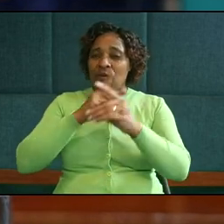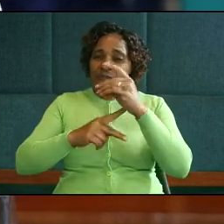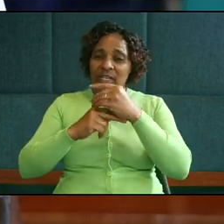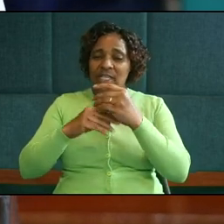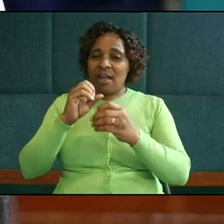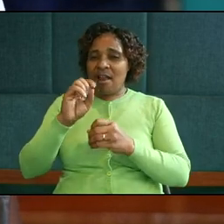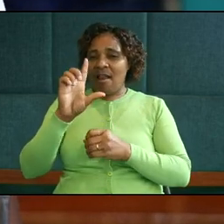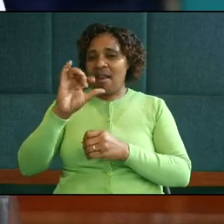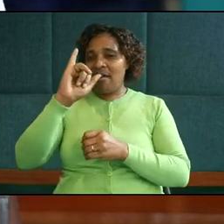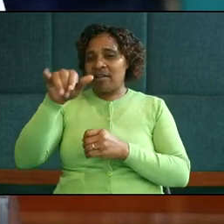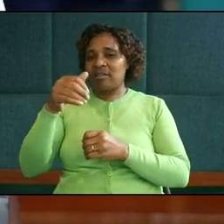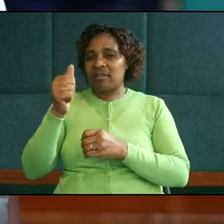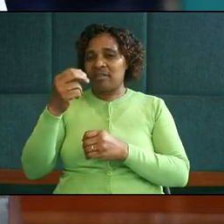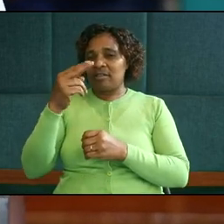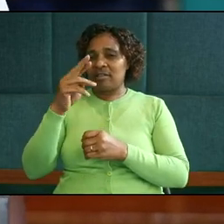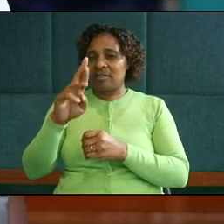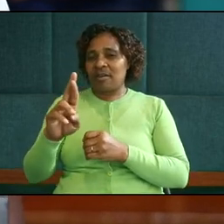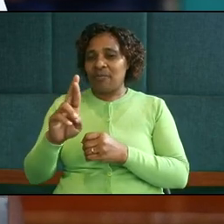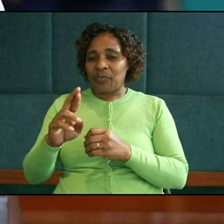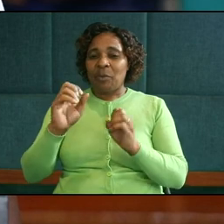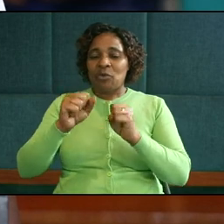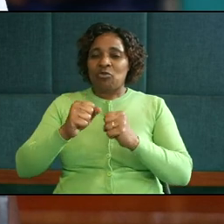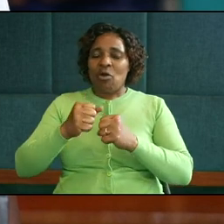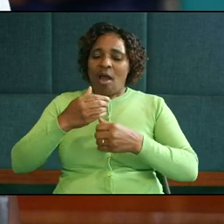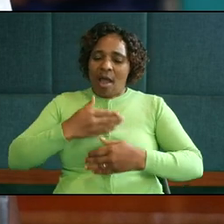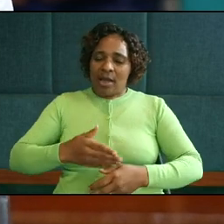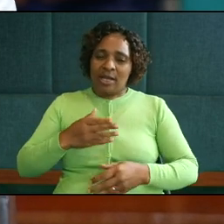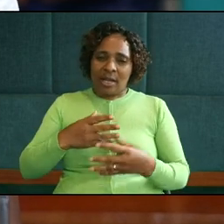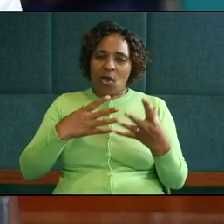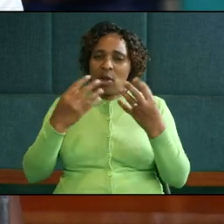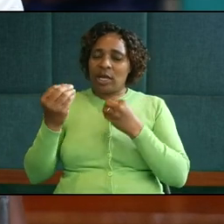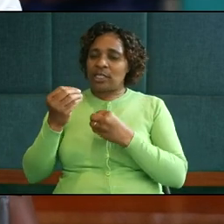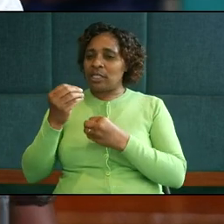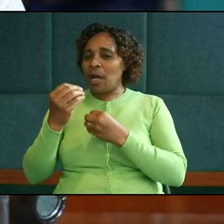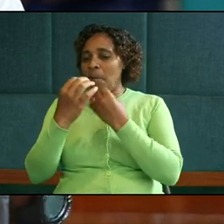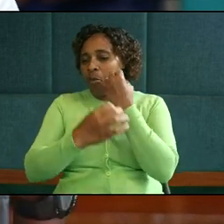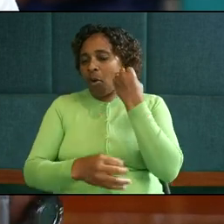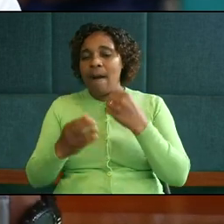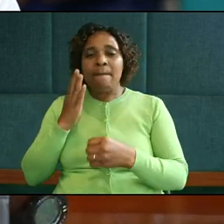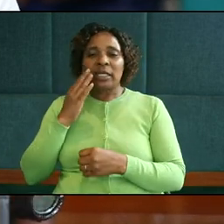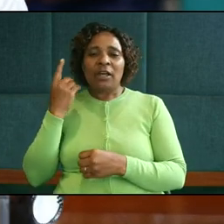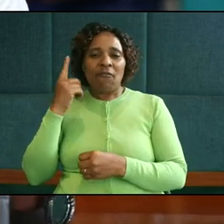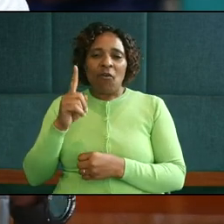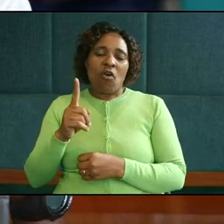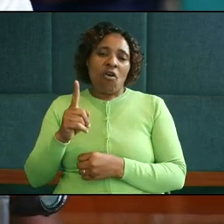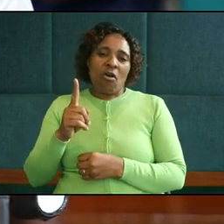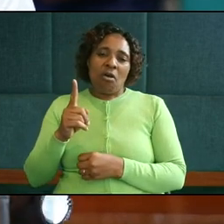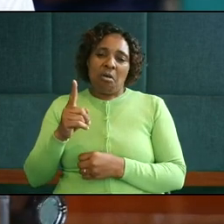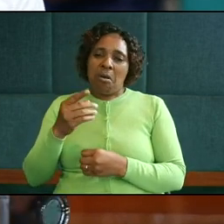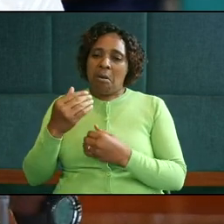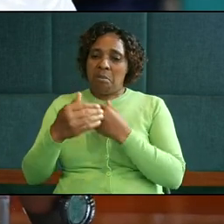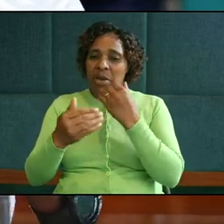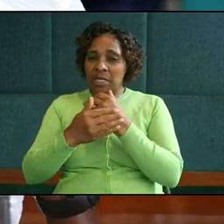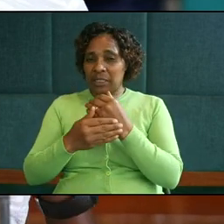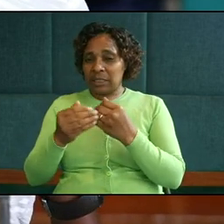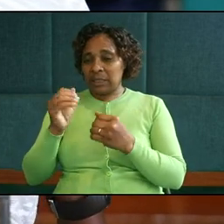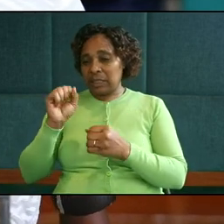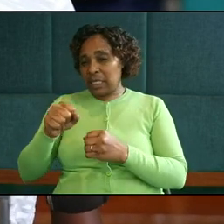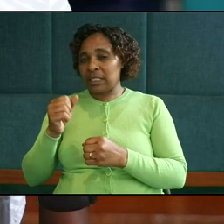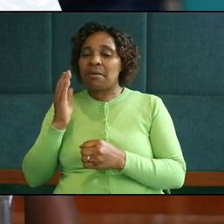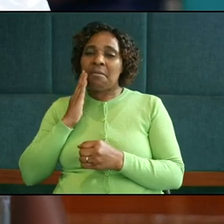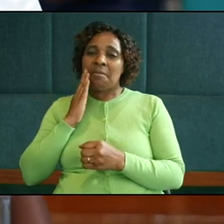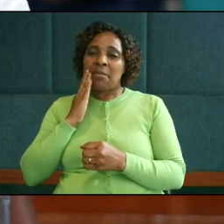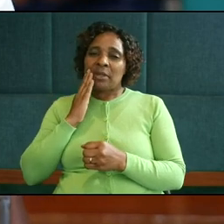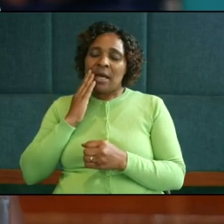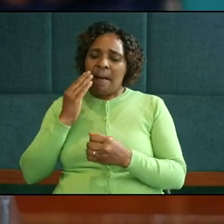hungry and he went to a poor mother for help. He asked the mother, "Could you share with me?" However, there was a